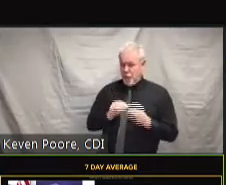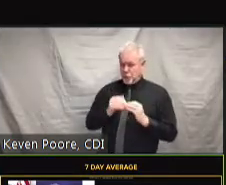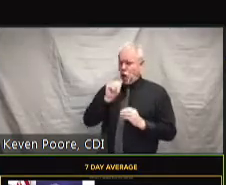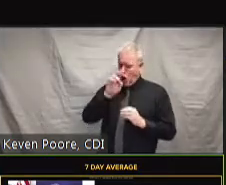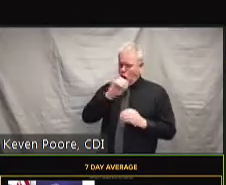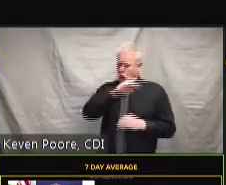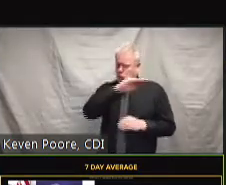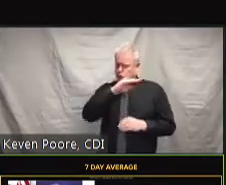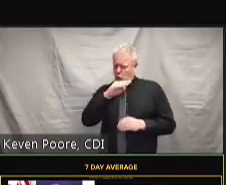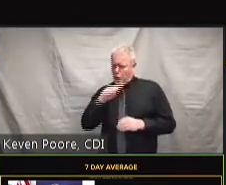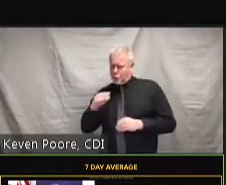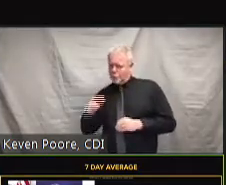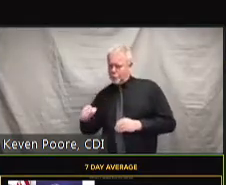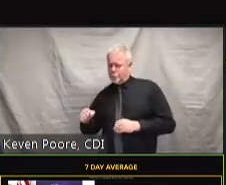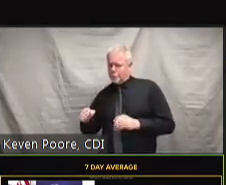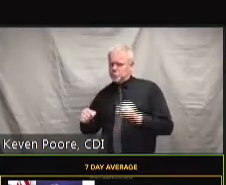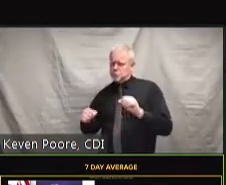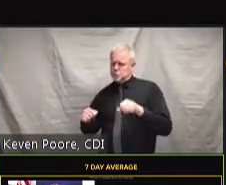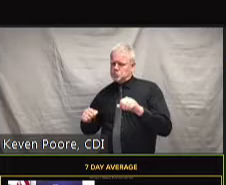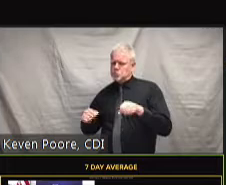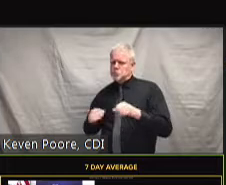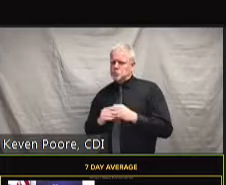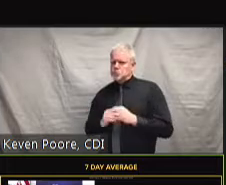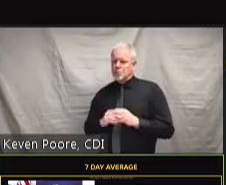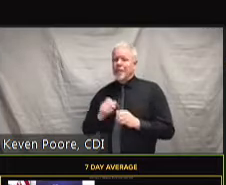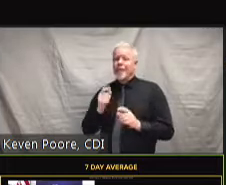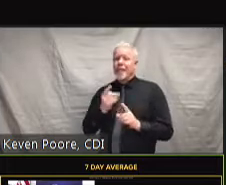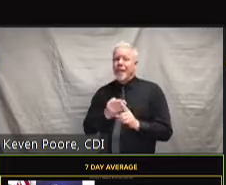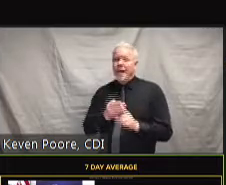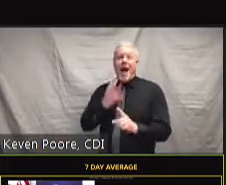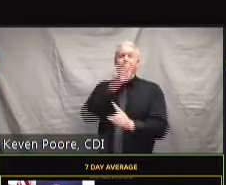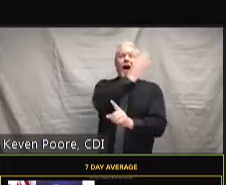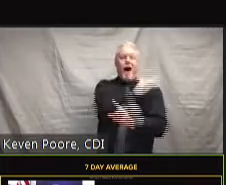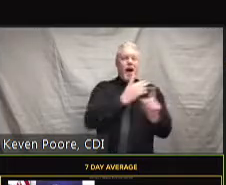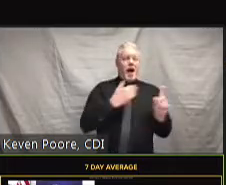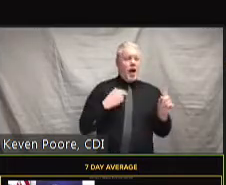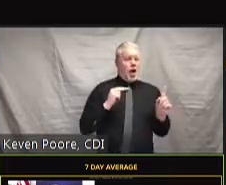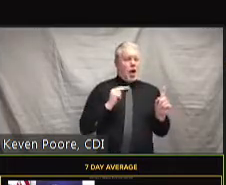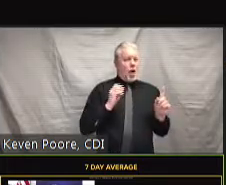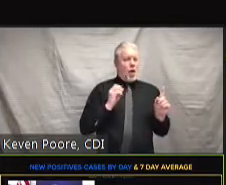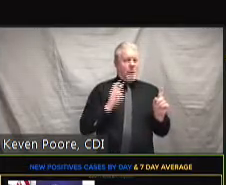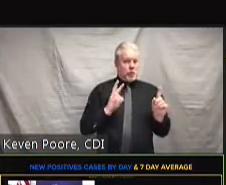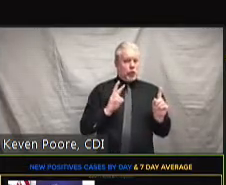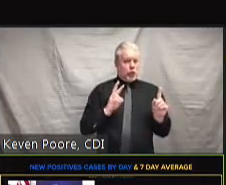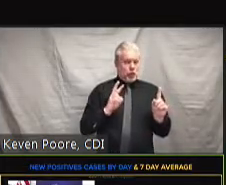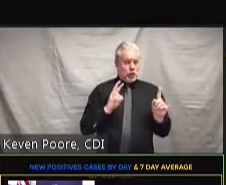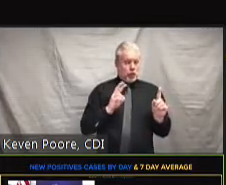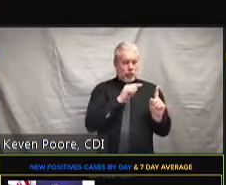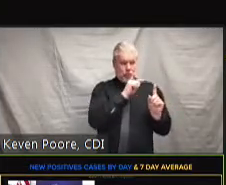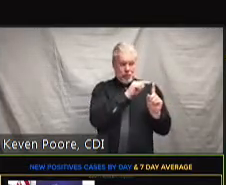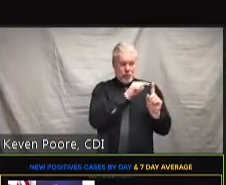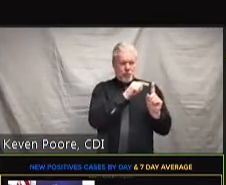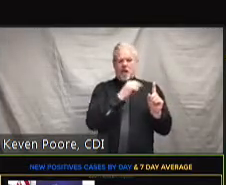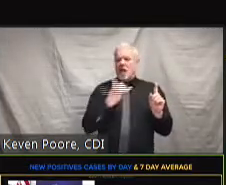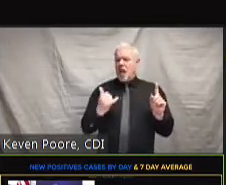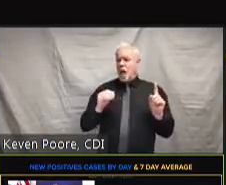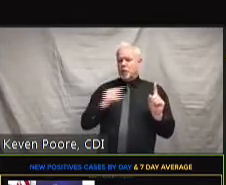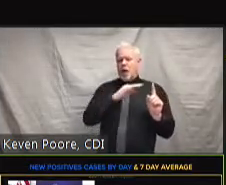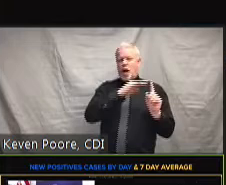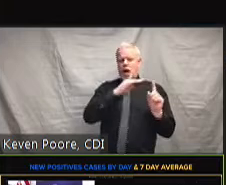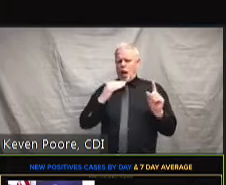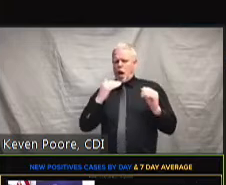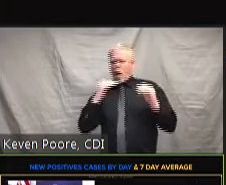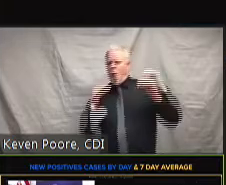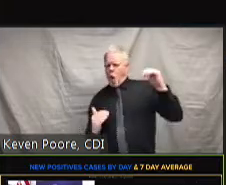since November 11th, which is when we reported 218. Yesterday's new case total was 265.